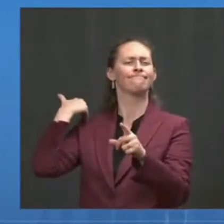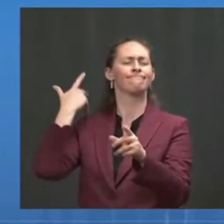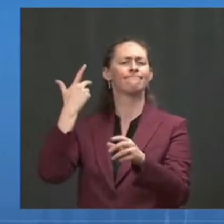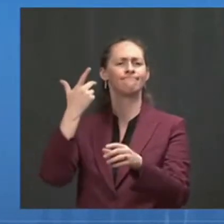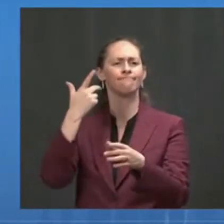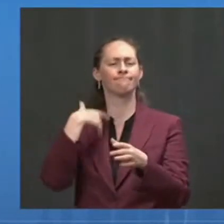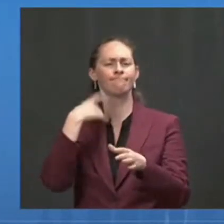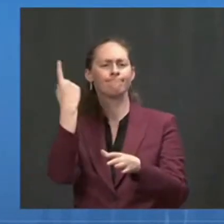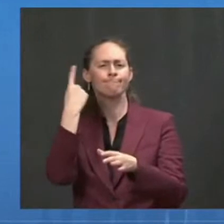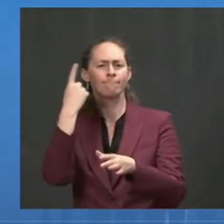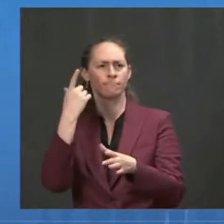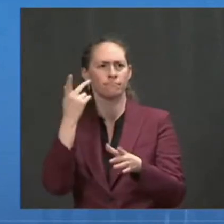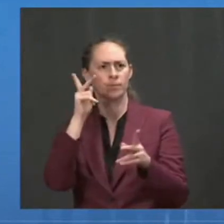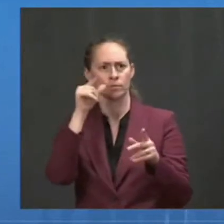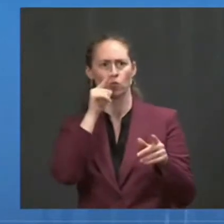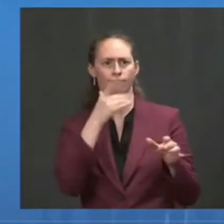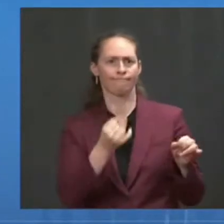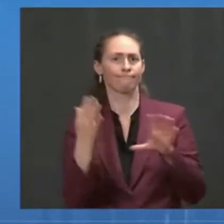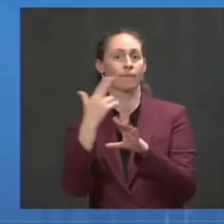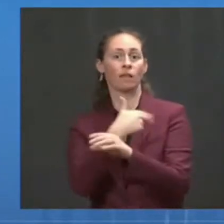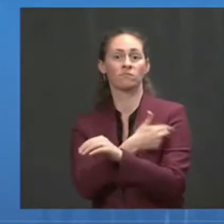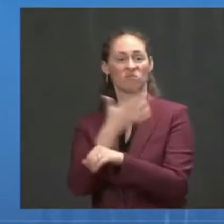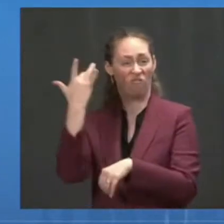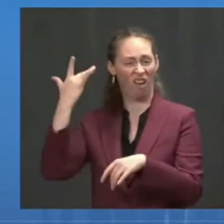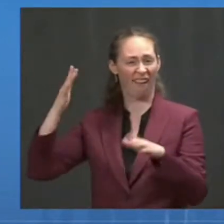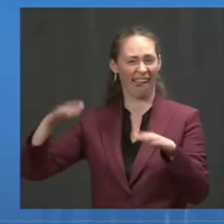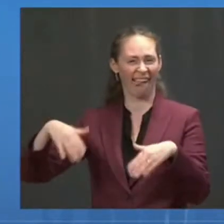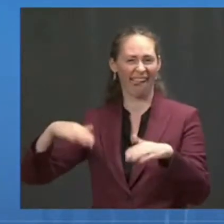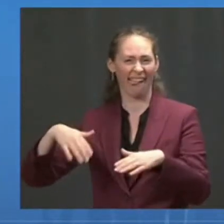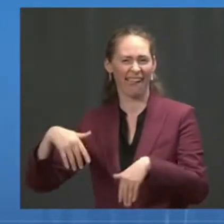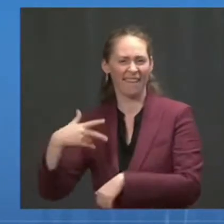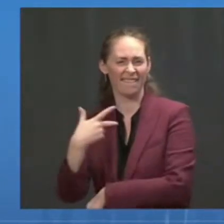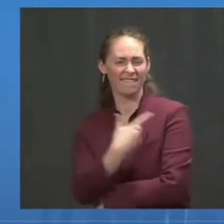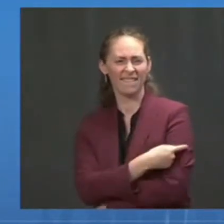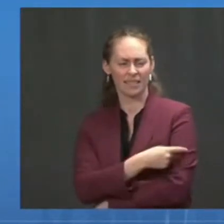unvaccinated versus vaccinated people. CDC has